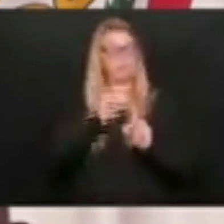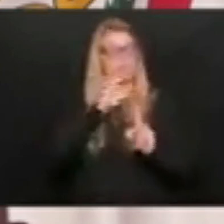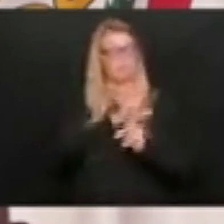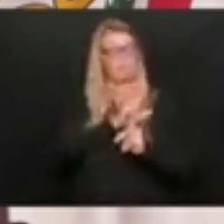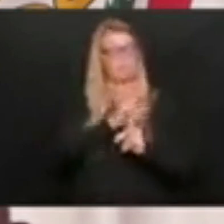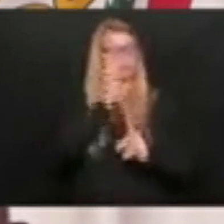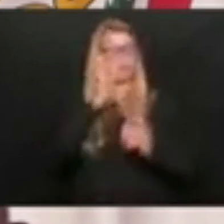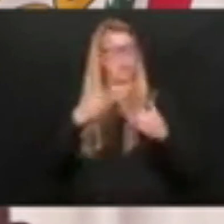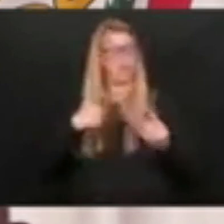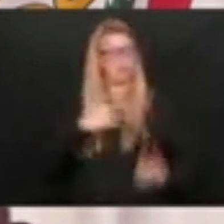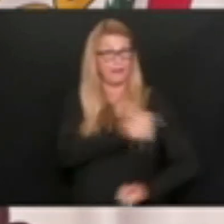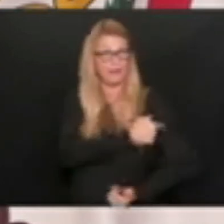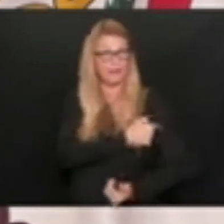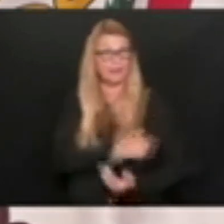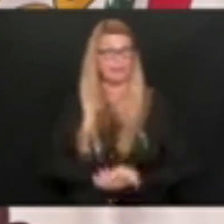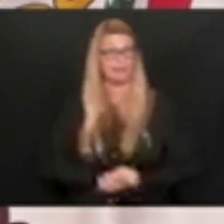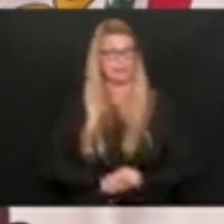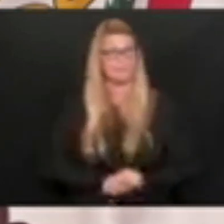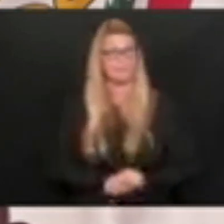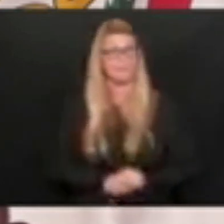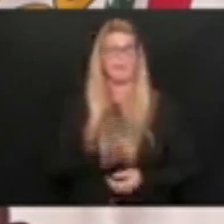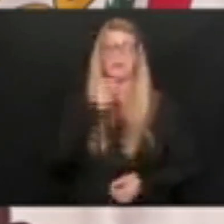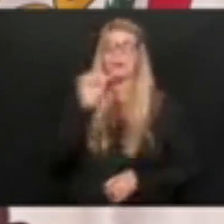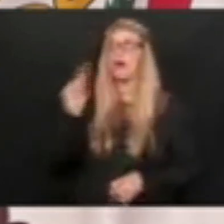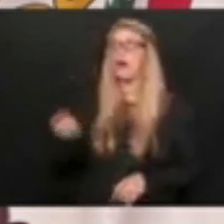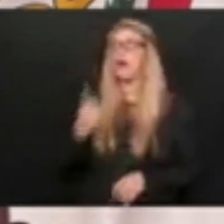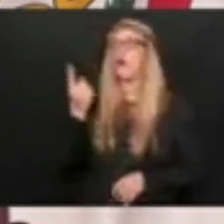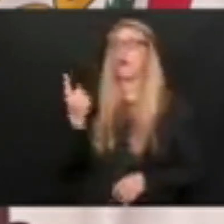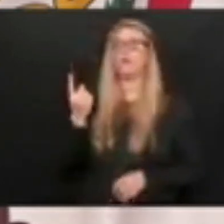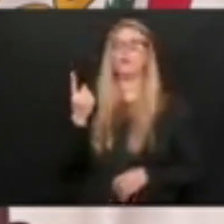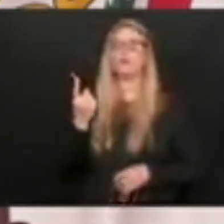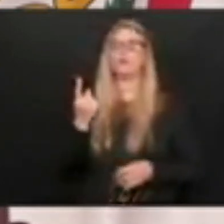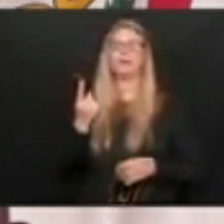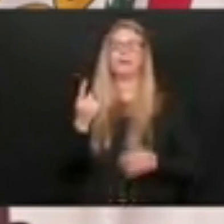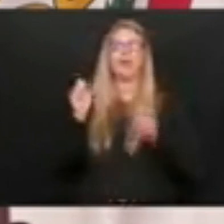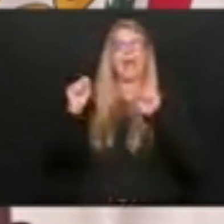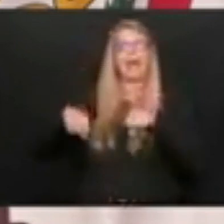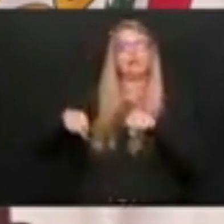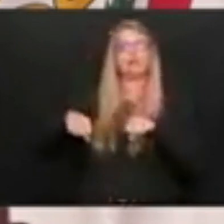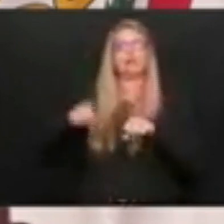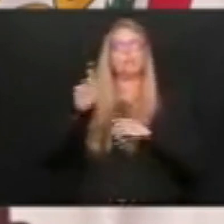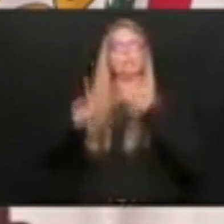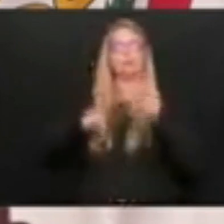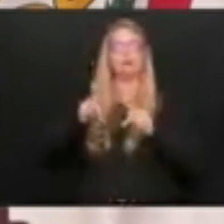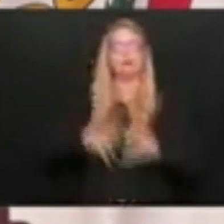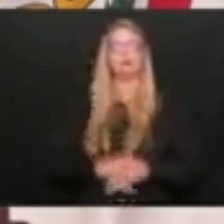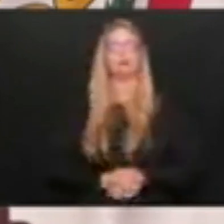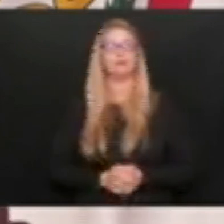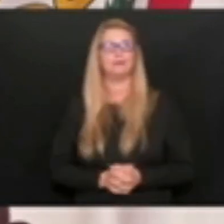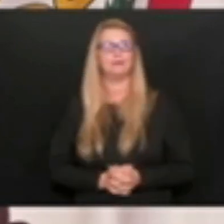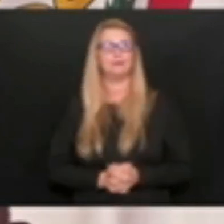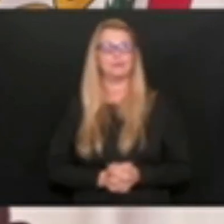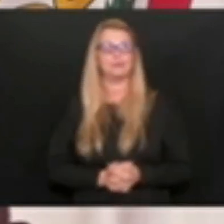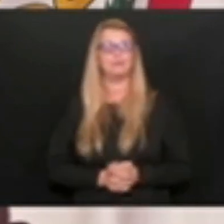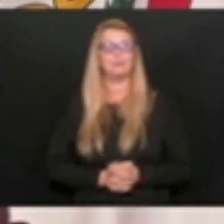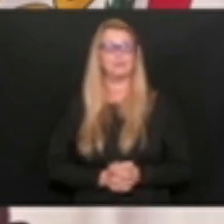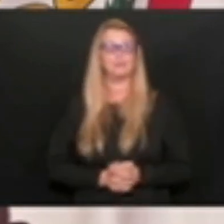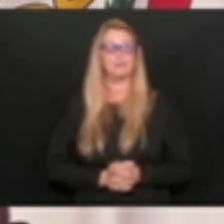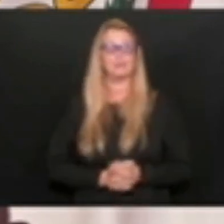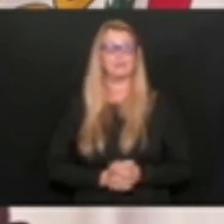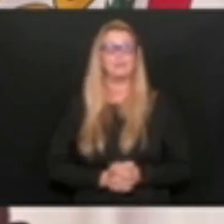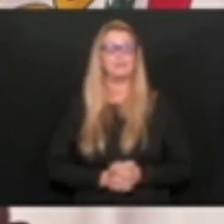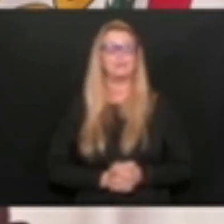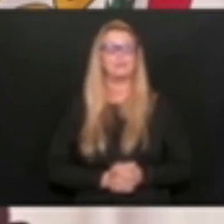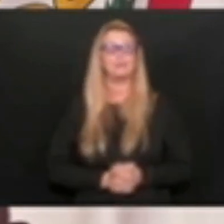population vaccinated. Not just what we per se call eligible vaccination or eligible